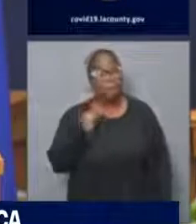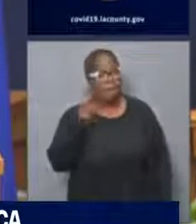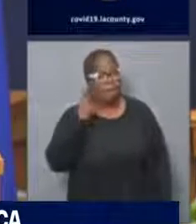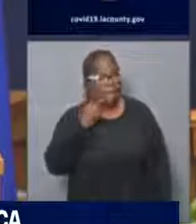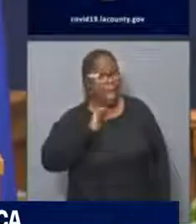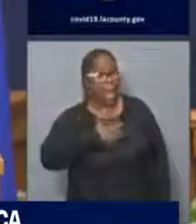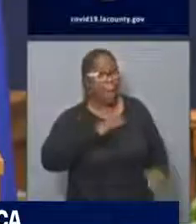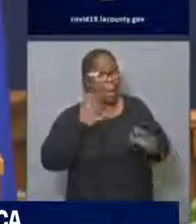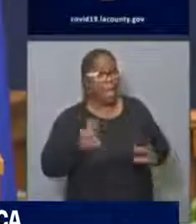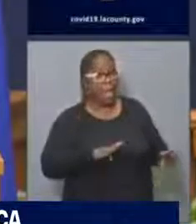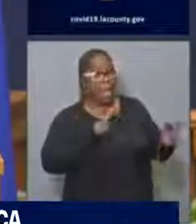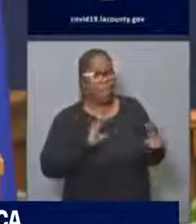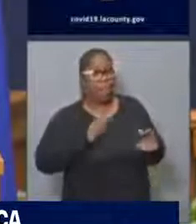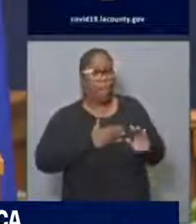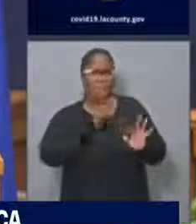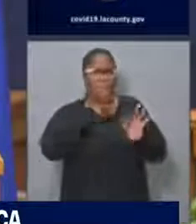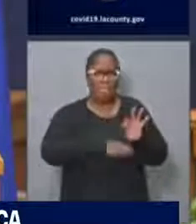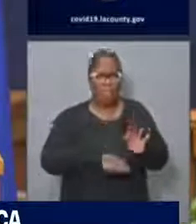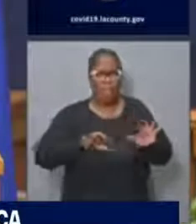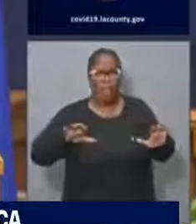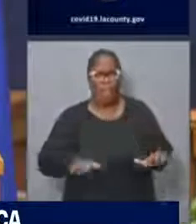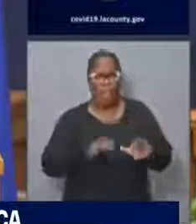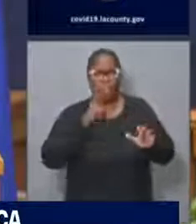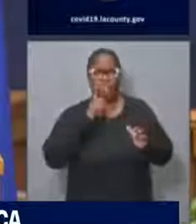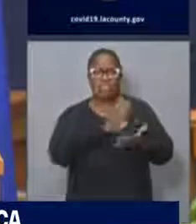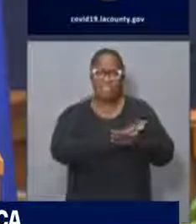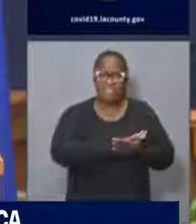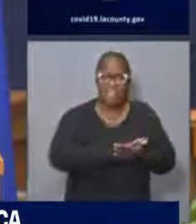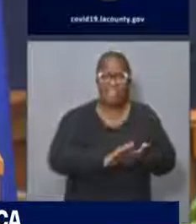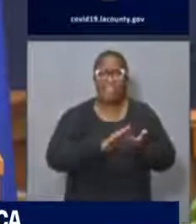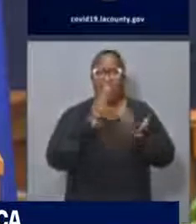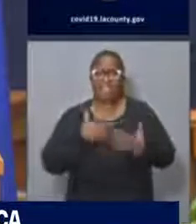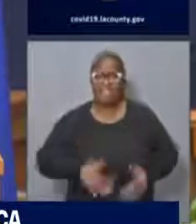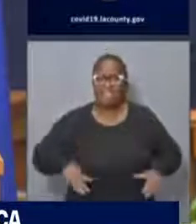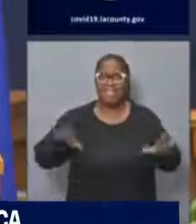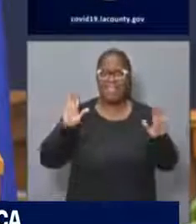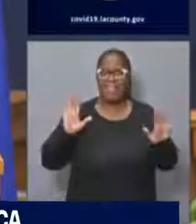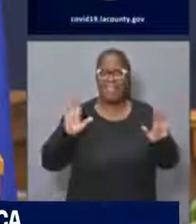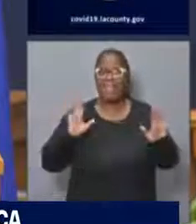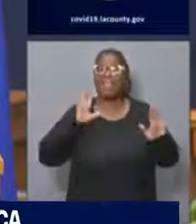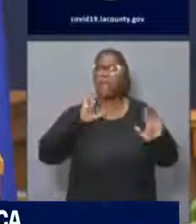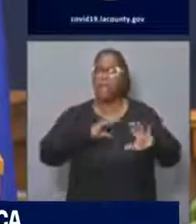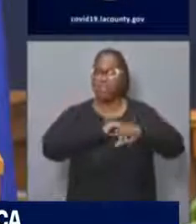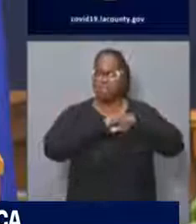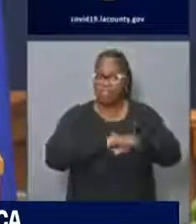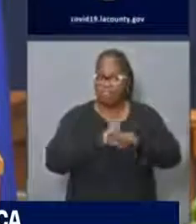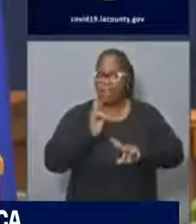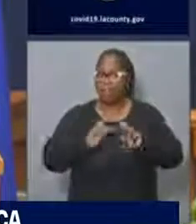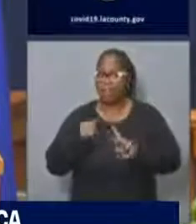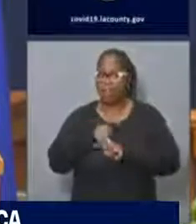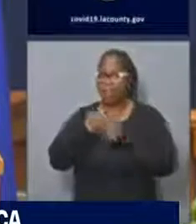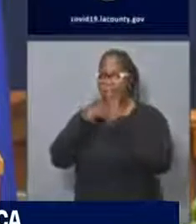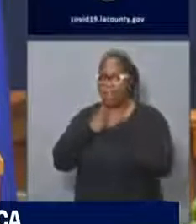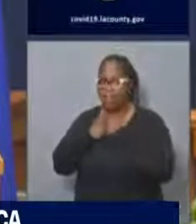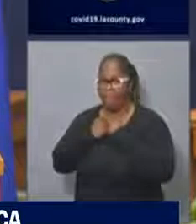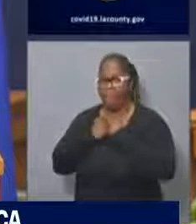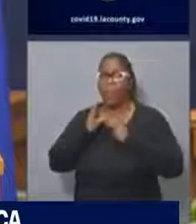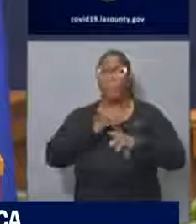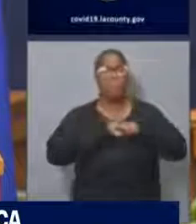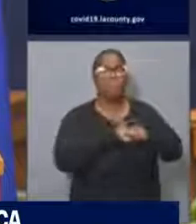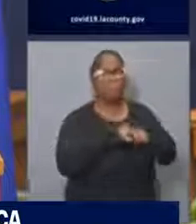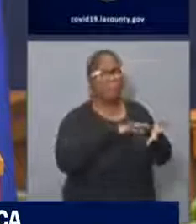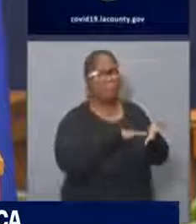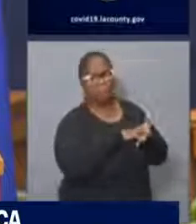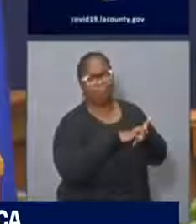behavior and the simple actions of kindness and sacrifice end up protecting those we love and those who are most vulnerable in our